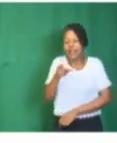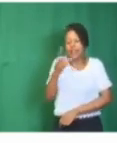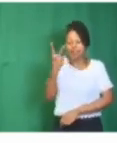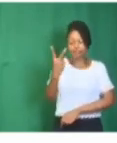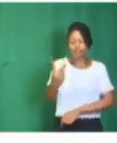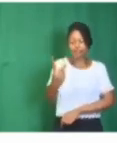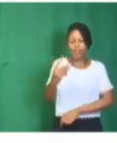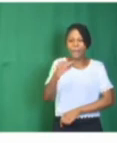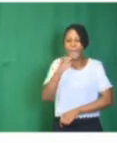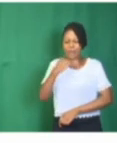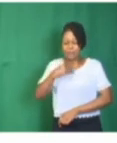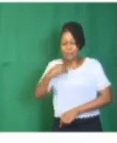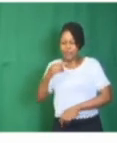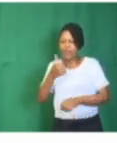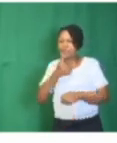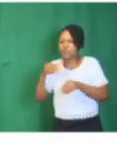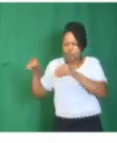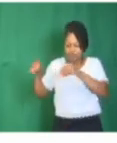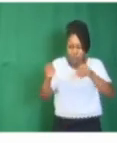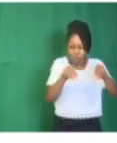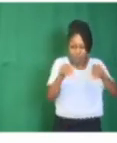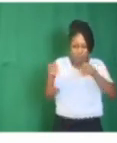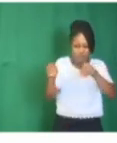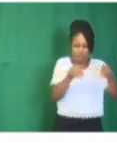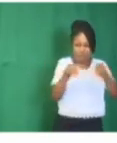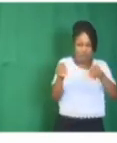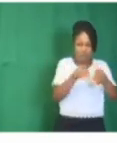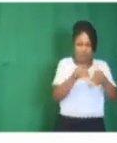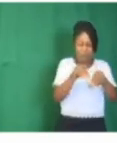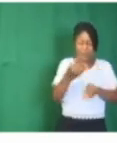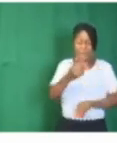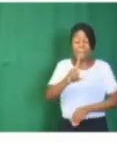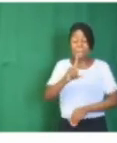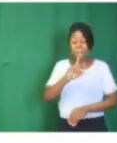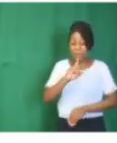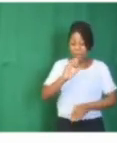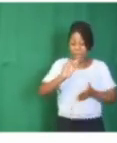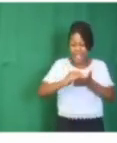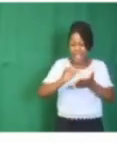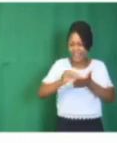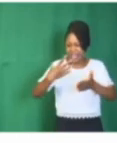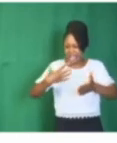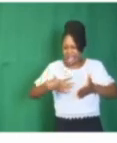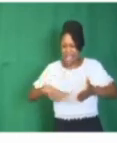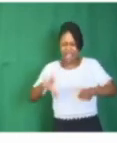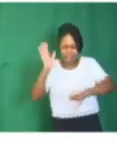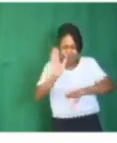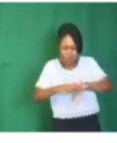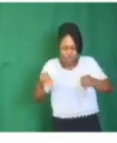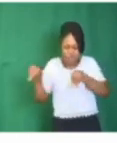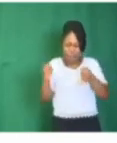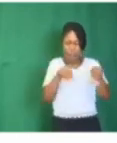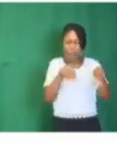about movable joints so far, but there are joints that are not movable. We call them fixed